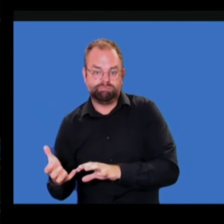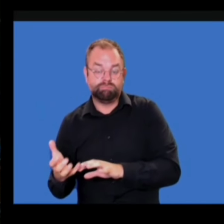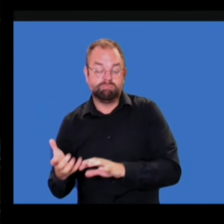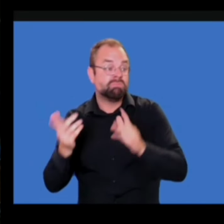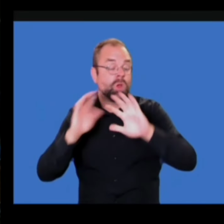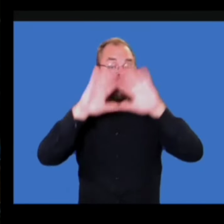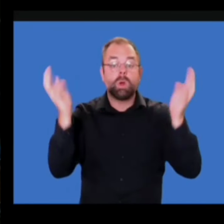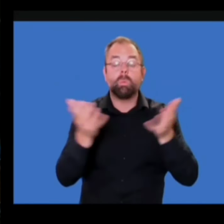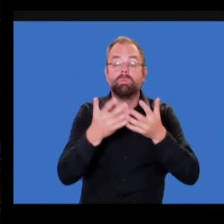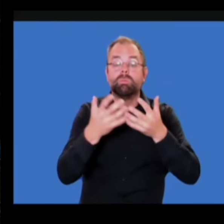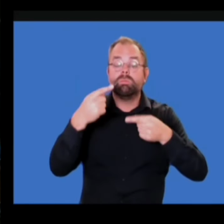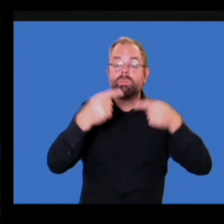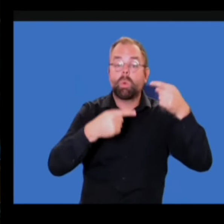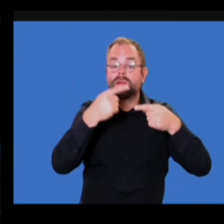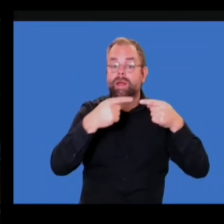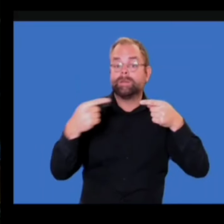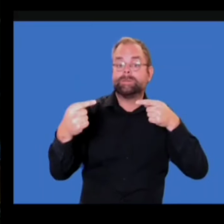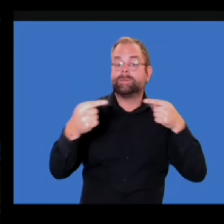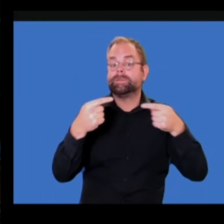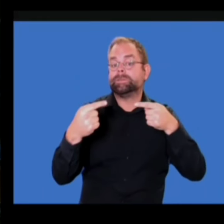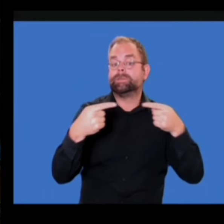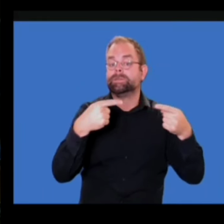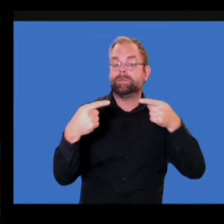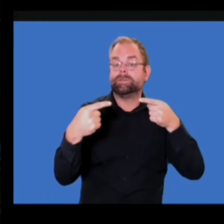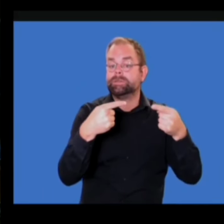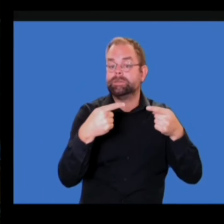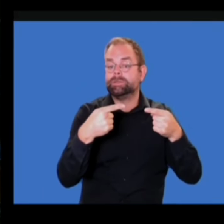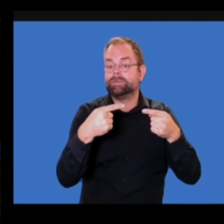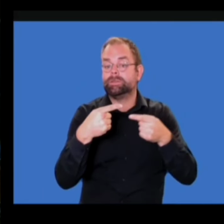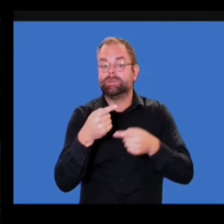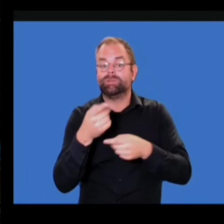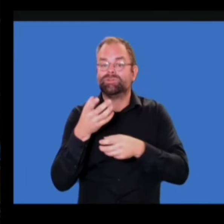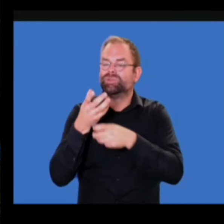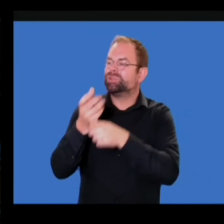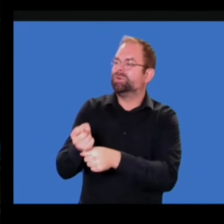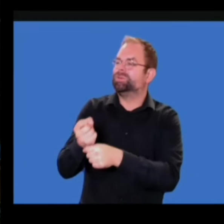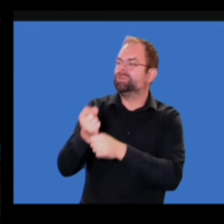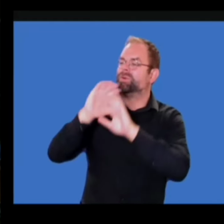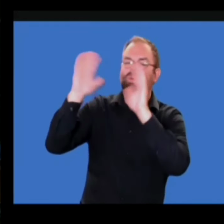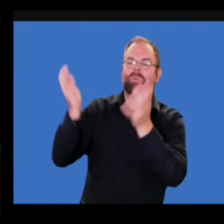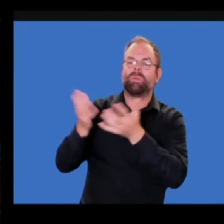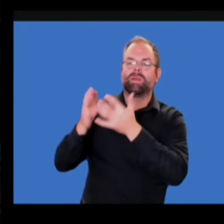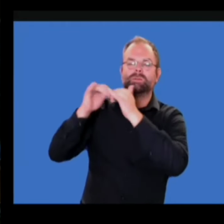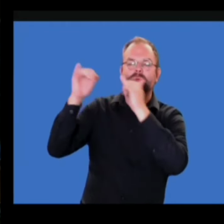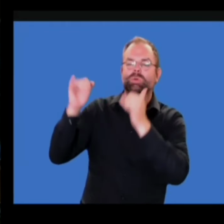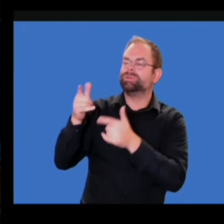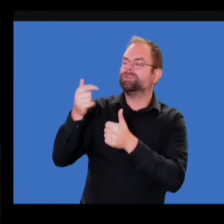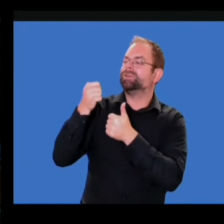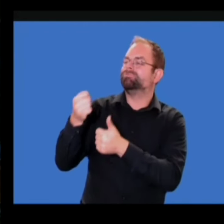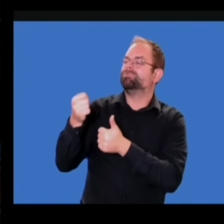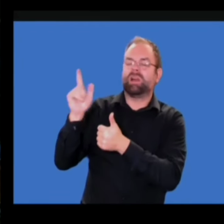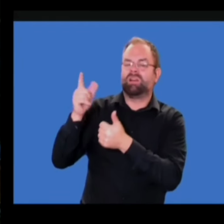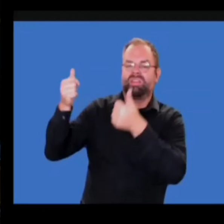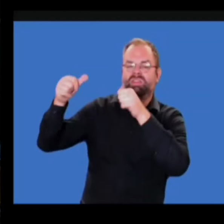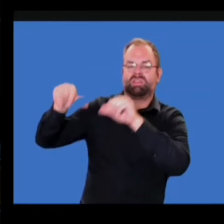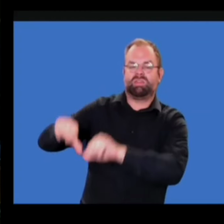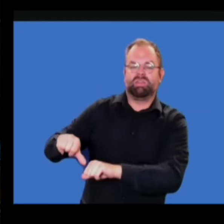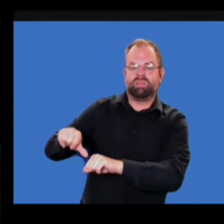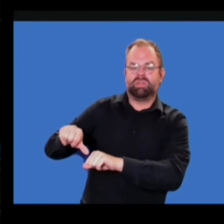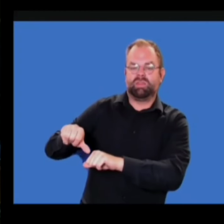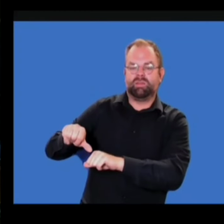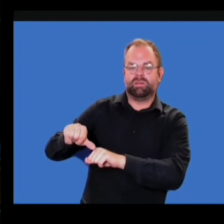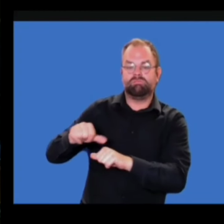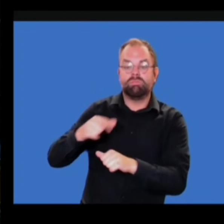foundations of our cooperation. The frameworks we have relied upon in the past must